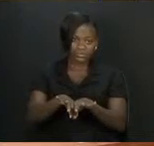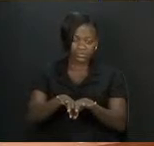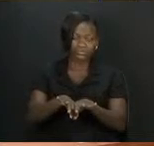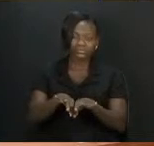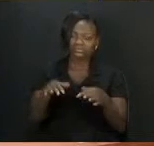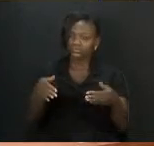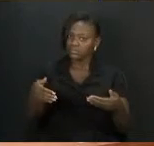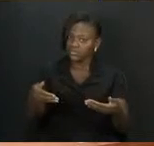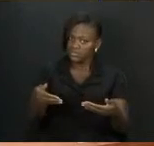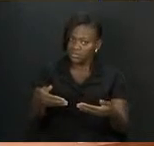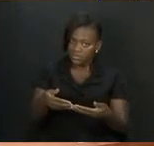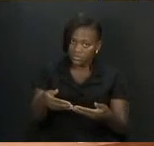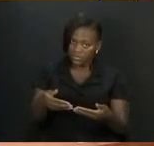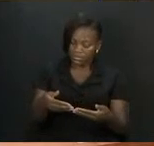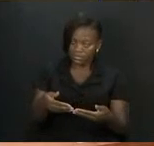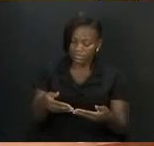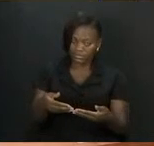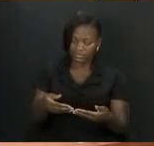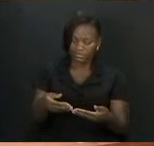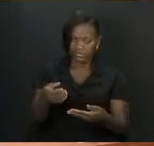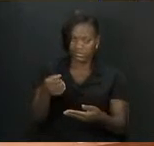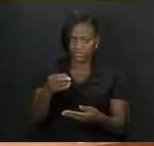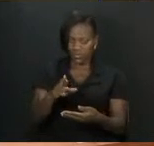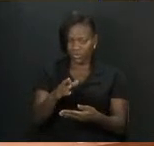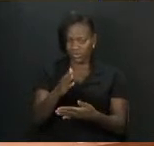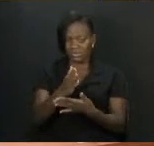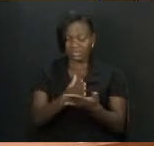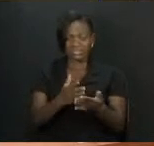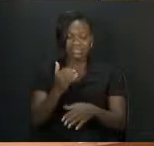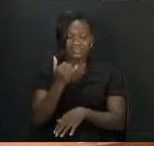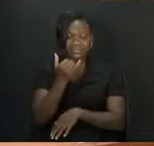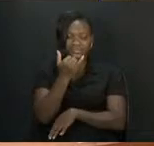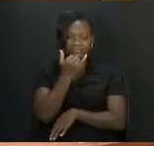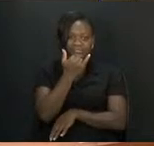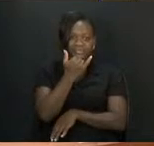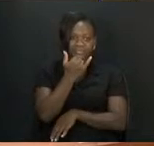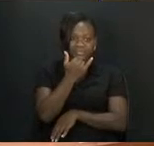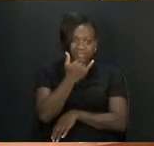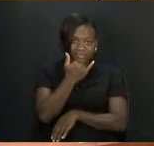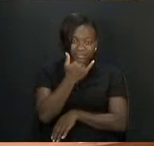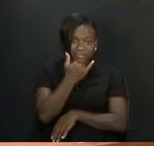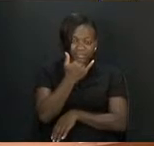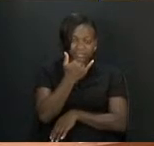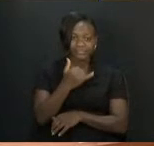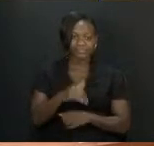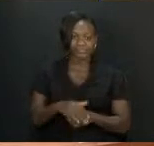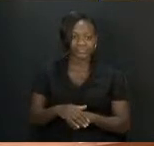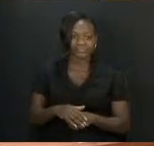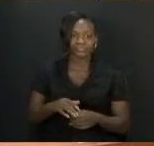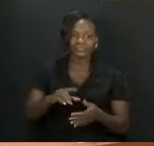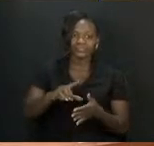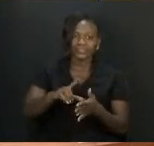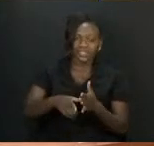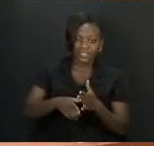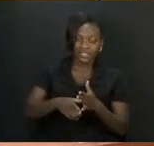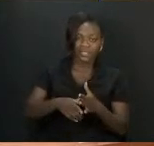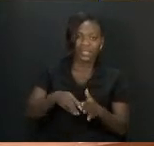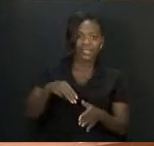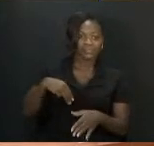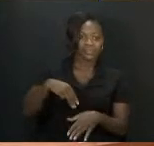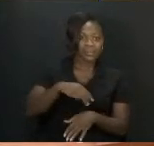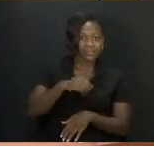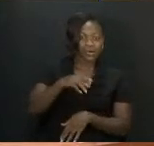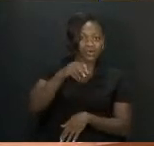introduce, or there was any error, which error is in substance, then that member or you who